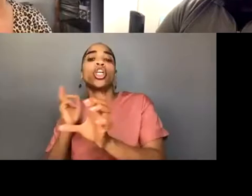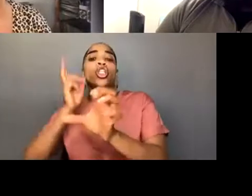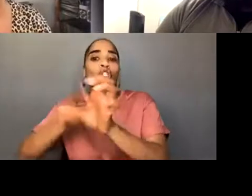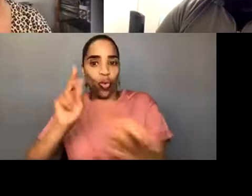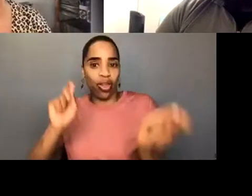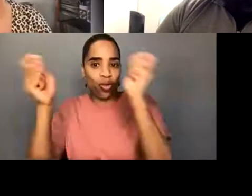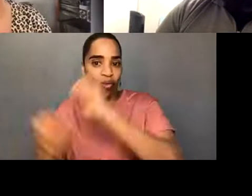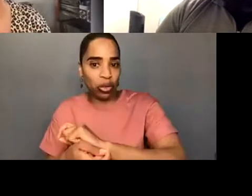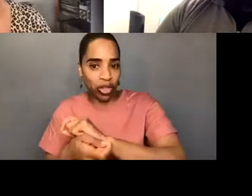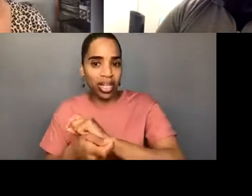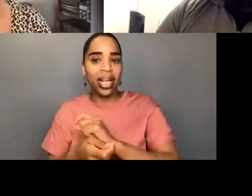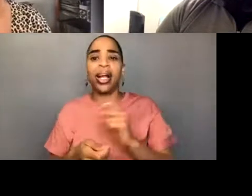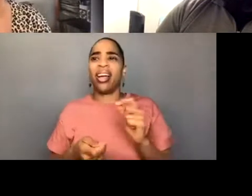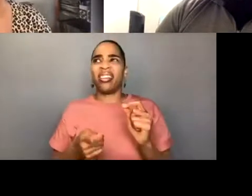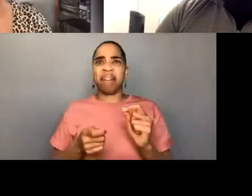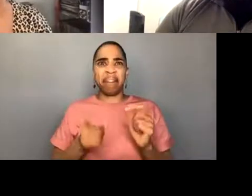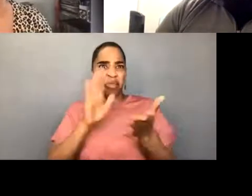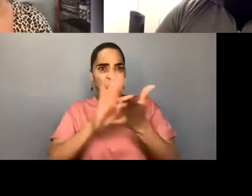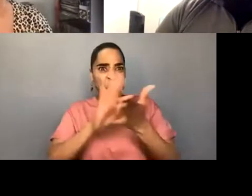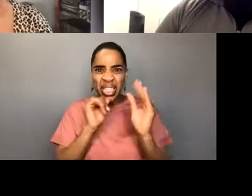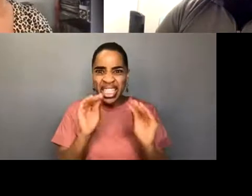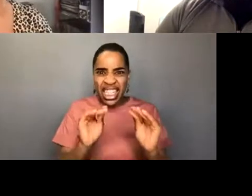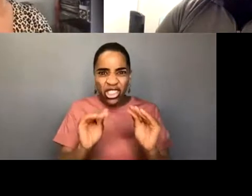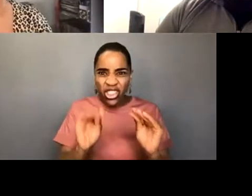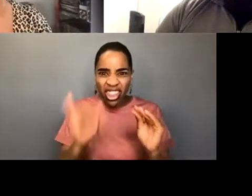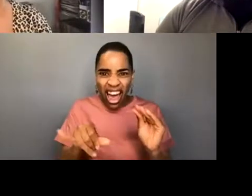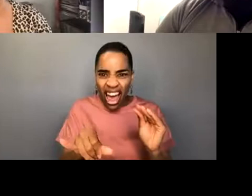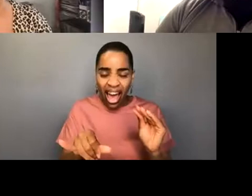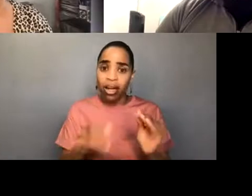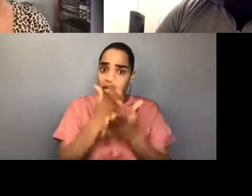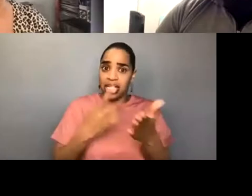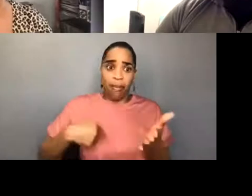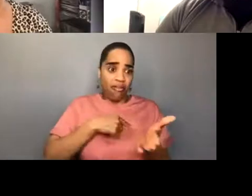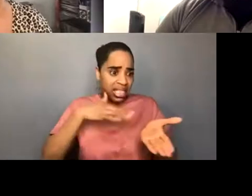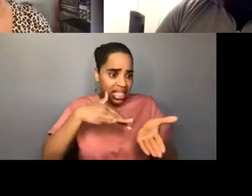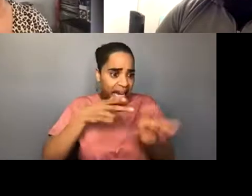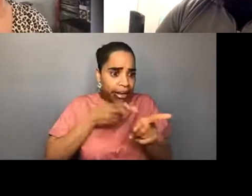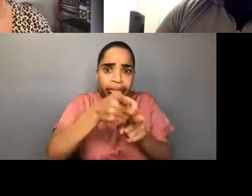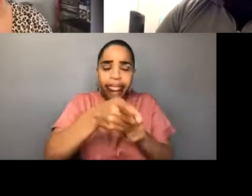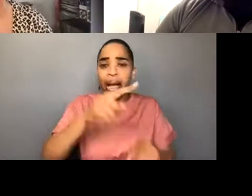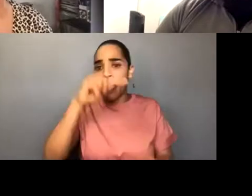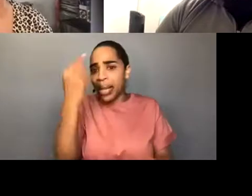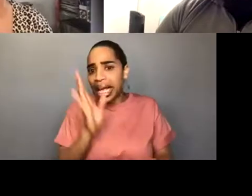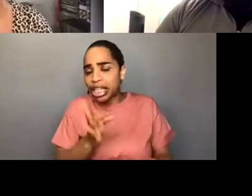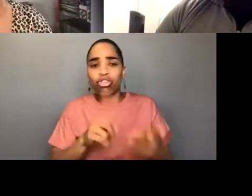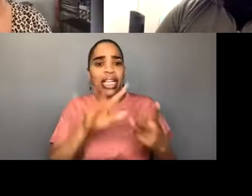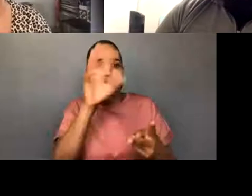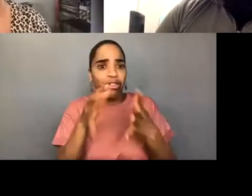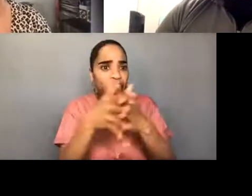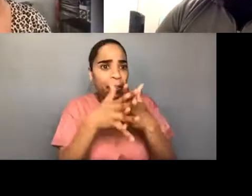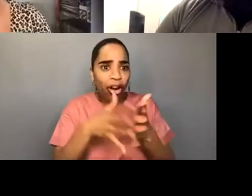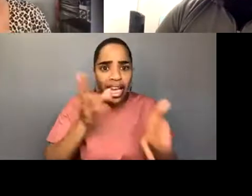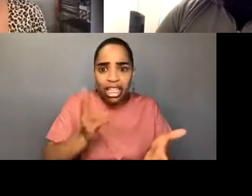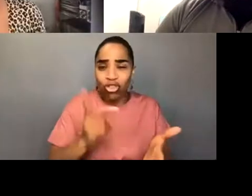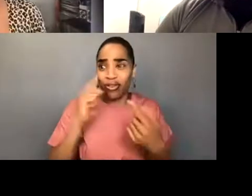something that any of us are taught, even those of us who have studied Black history, African-American history